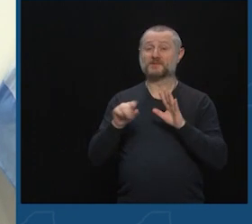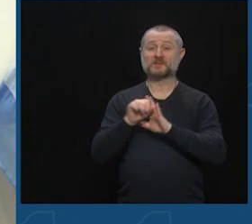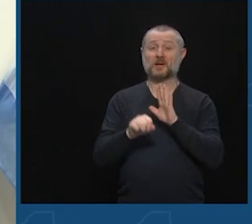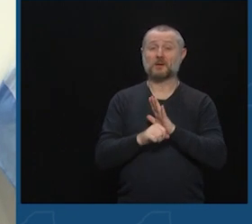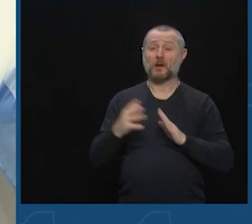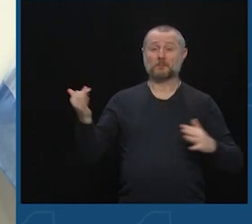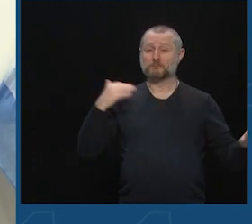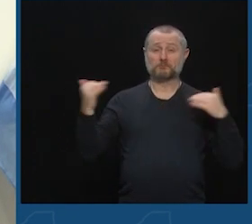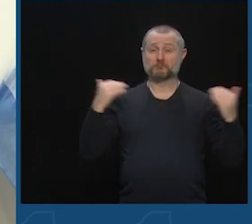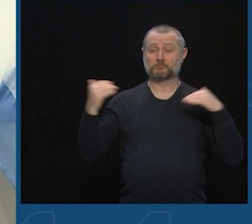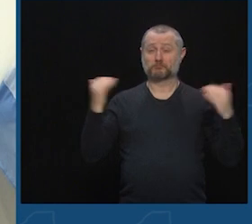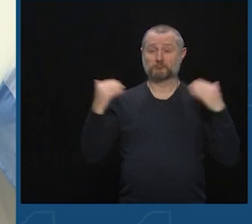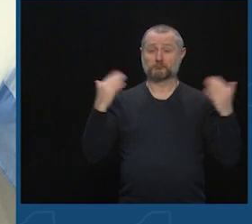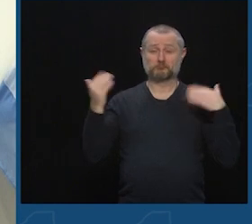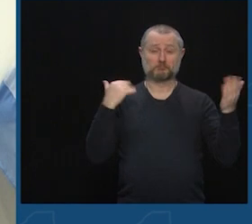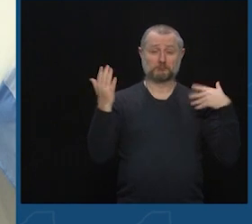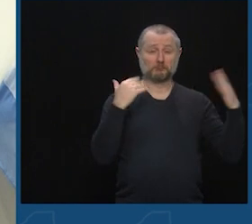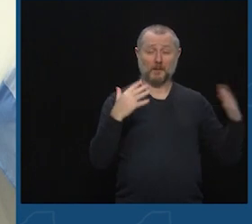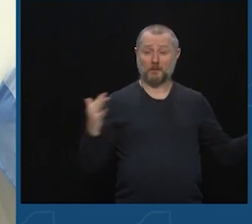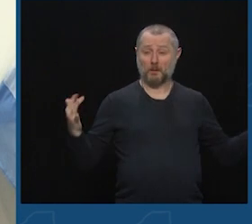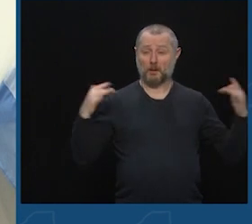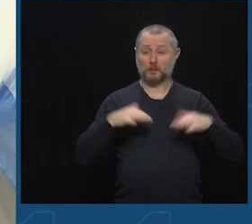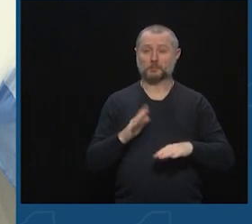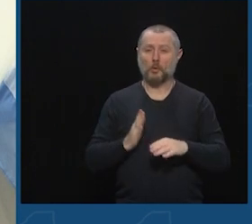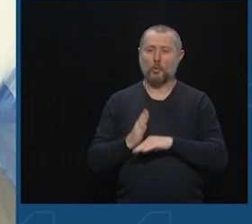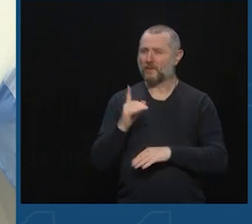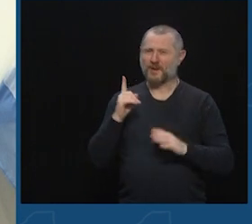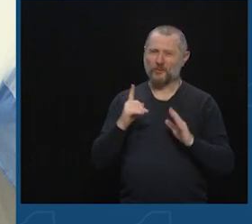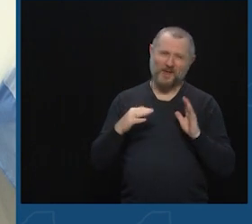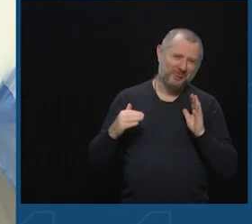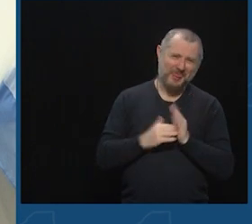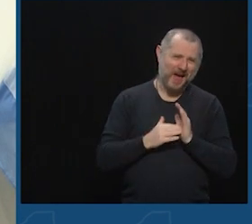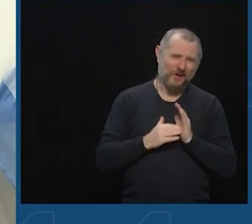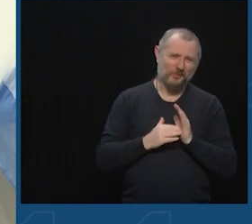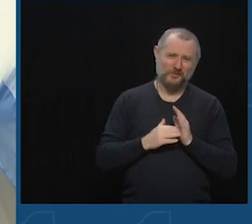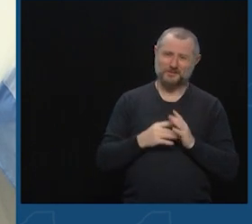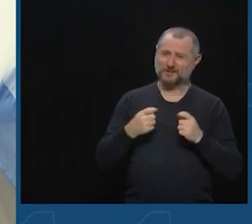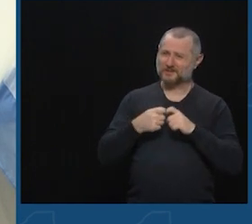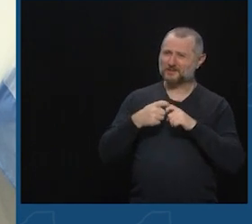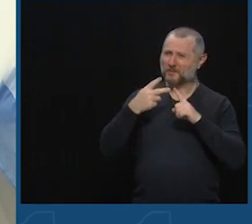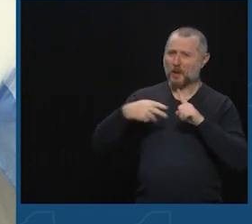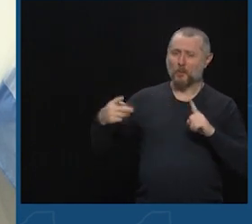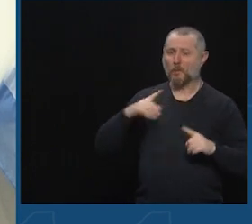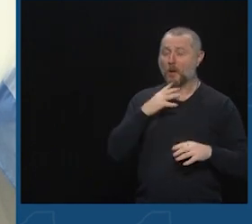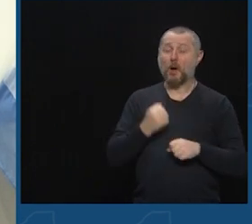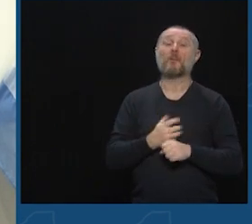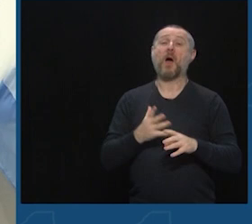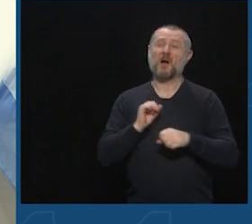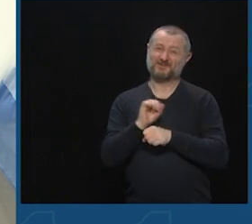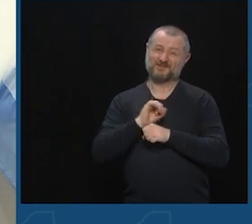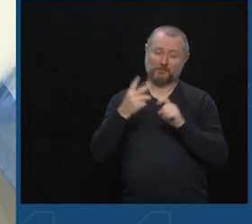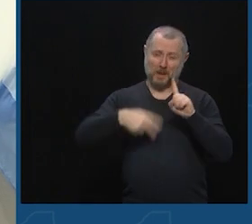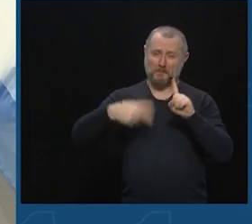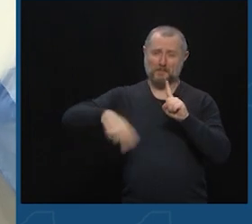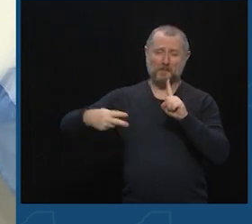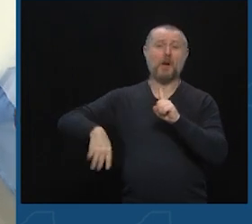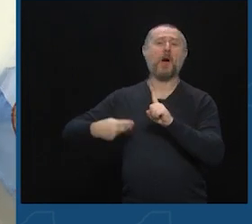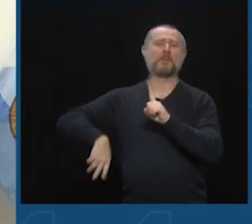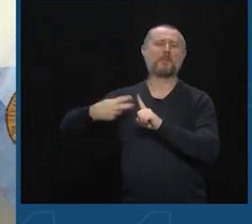to reinforce their efforts. So that has made an enormous difference, and that's how you have the opportunity to go from